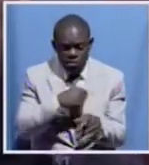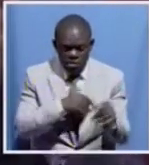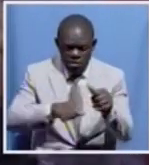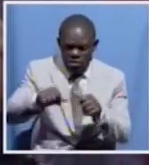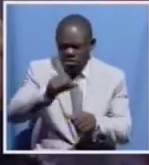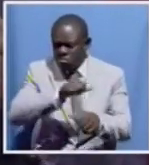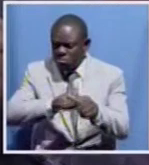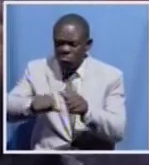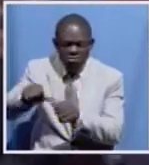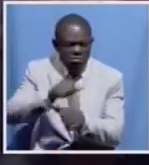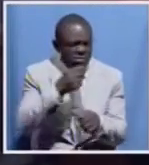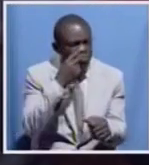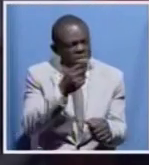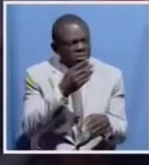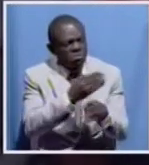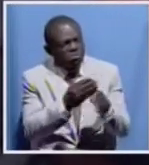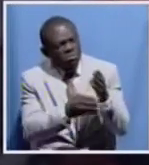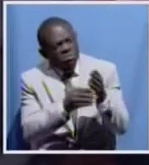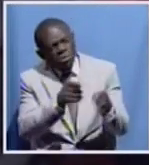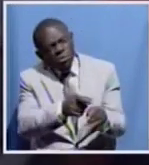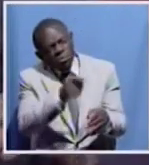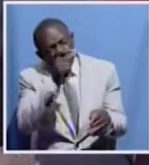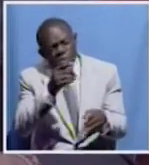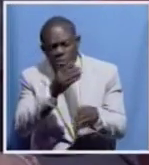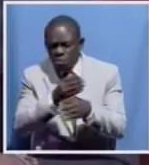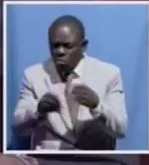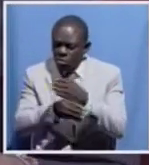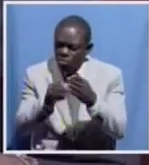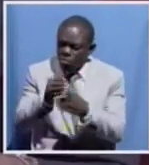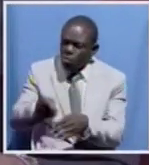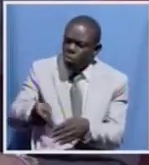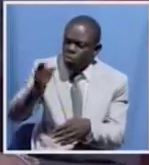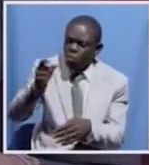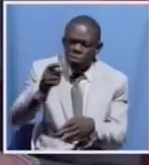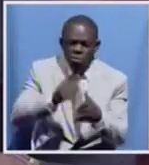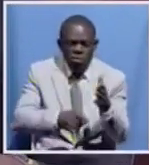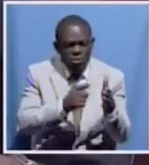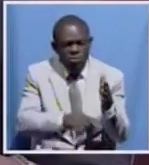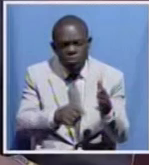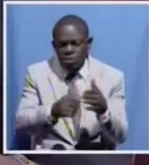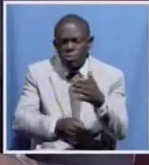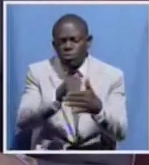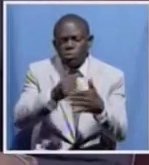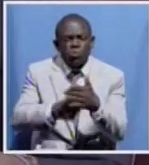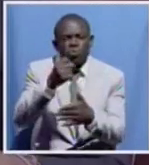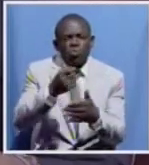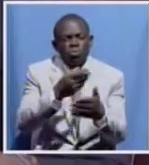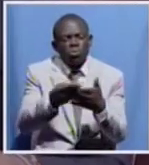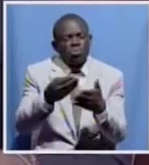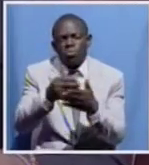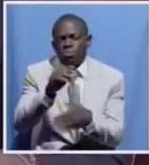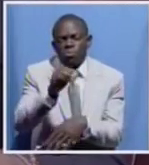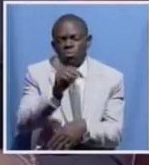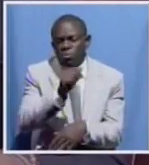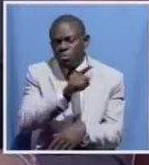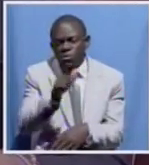buildings sprouting up. I am seeing much more, you know, shopping malls coming up. And I know